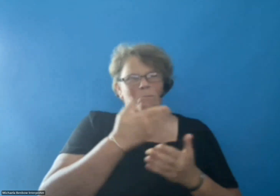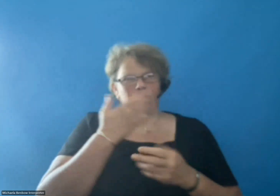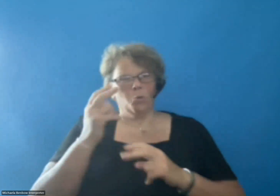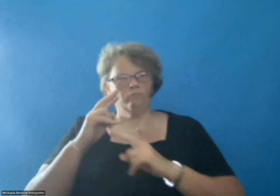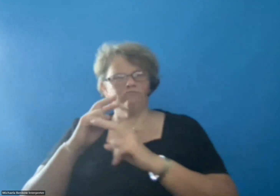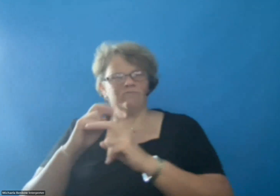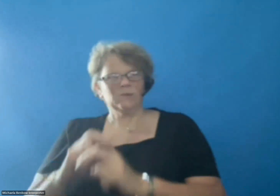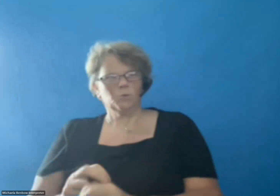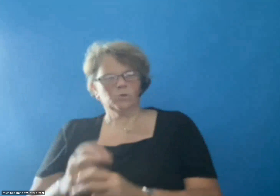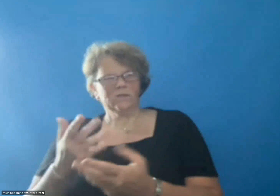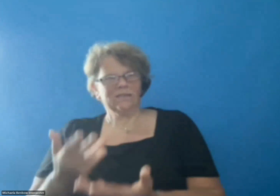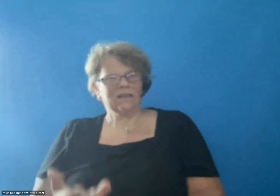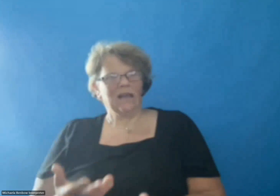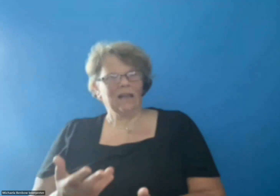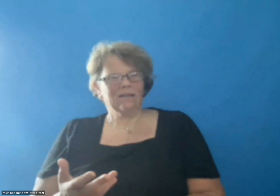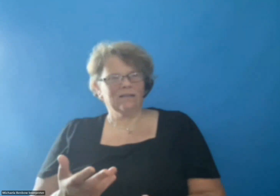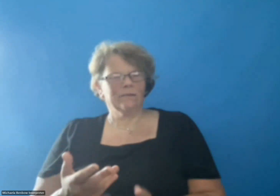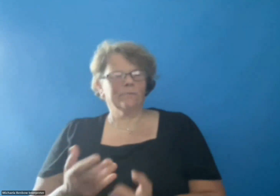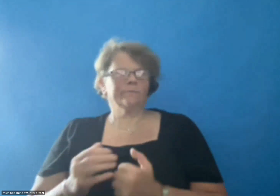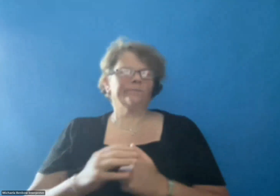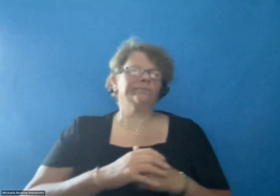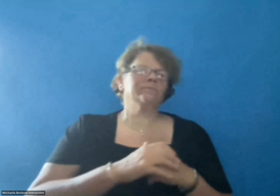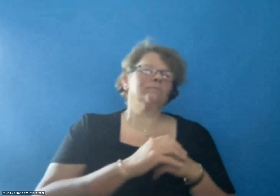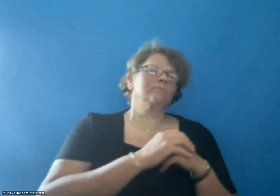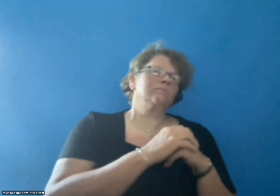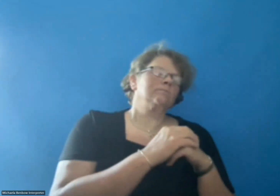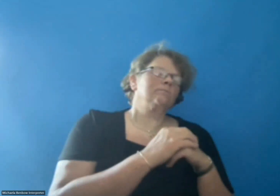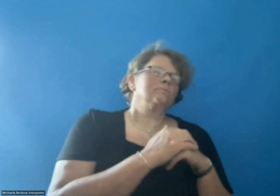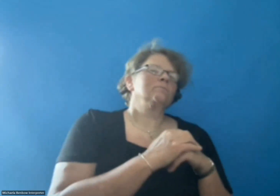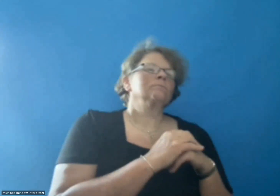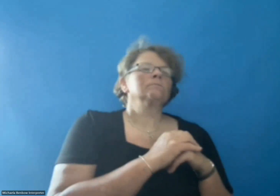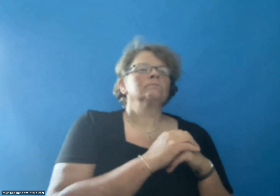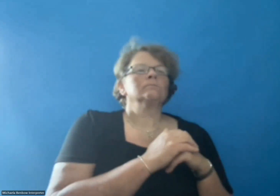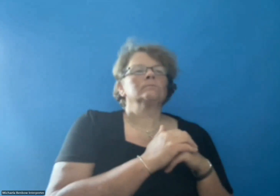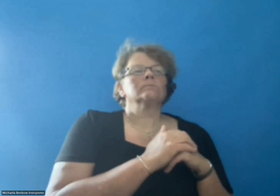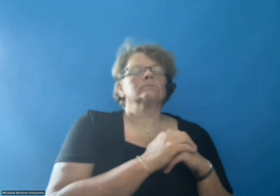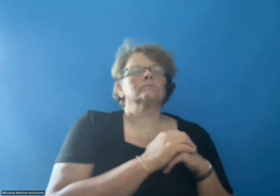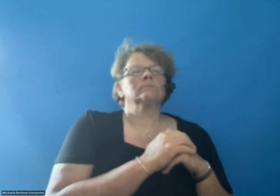today to provide an adequate resource service?